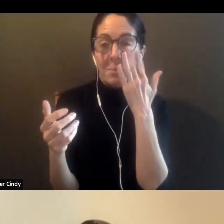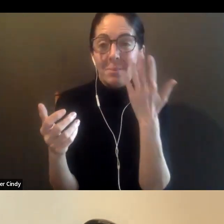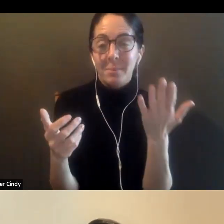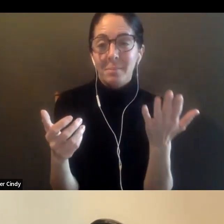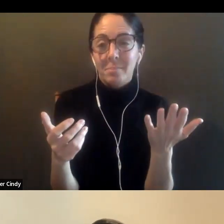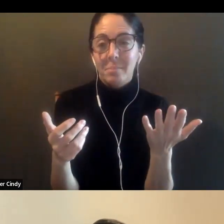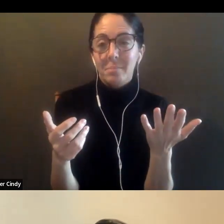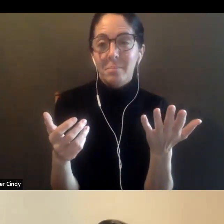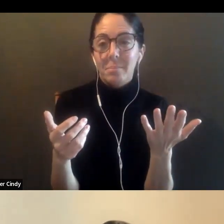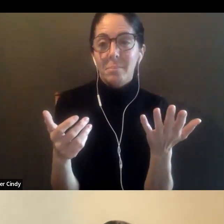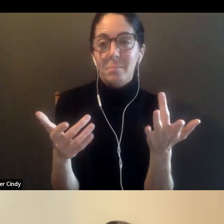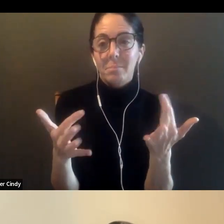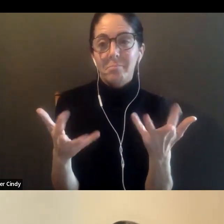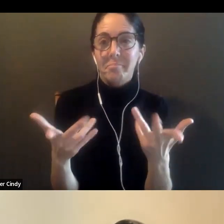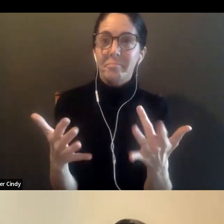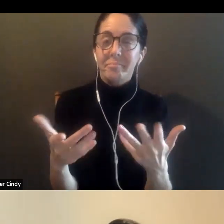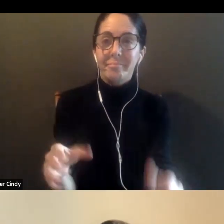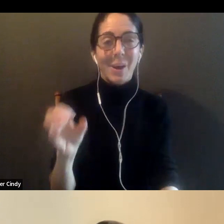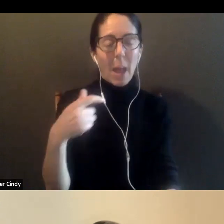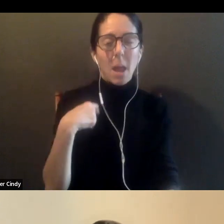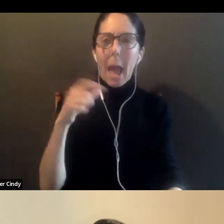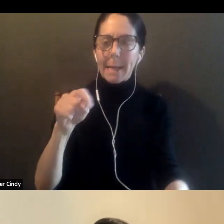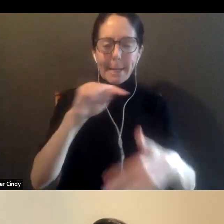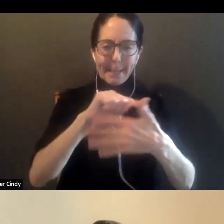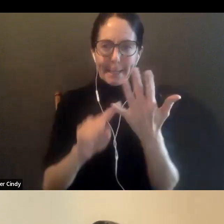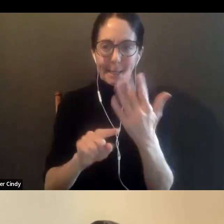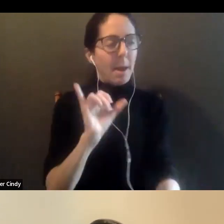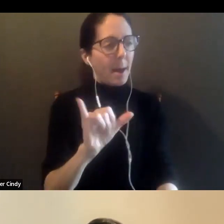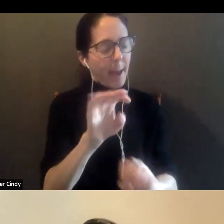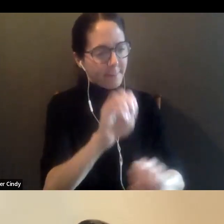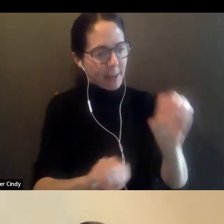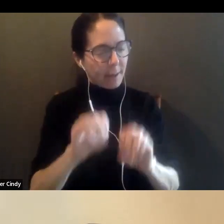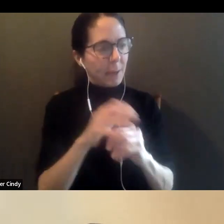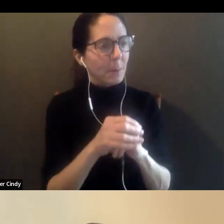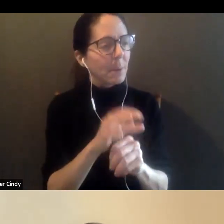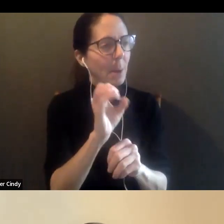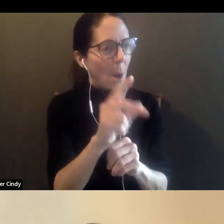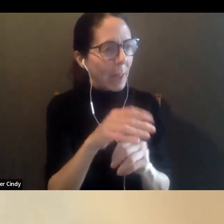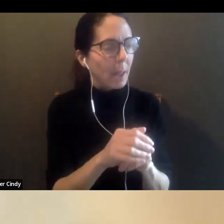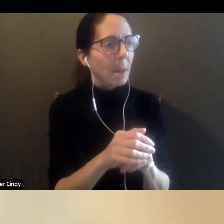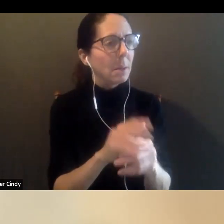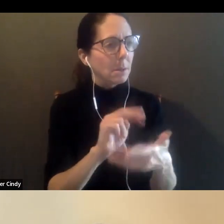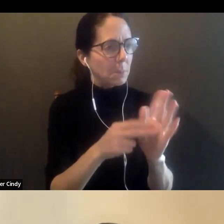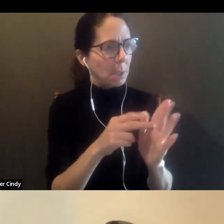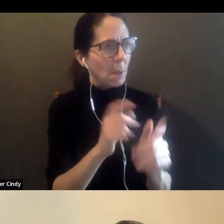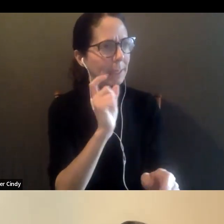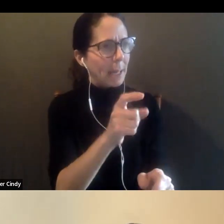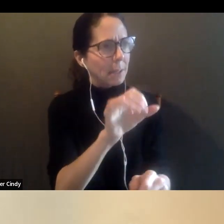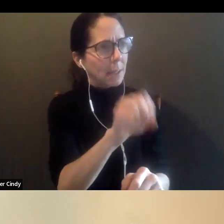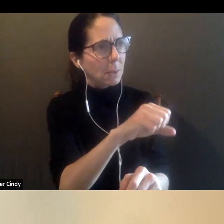from that you ask for it and therefore it's evaluated and undue hardship is applied and then you determine if you're going to get it, sort of